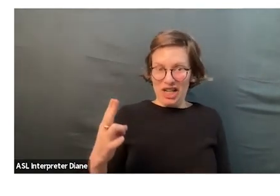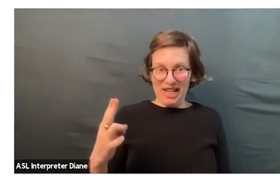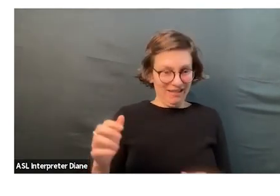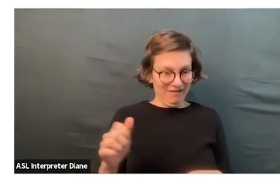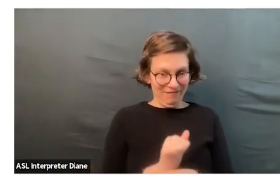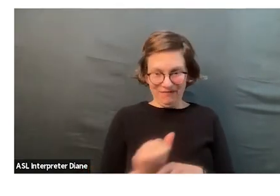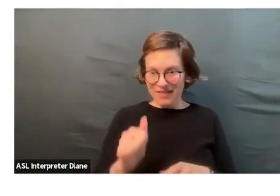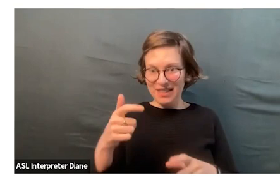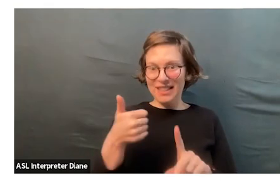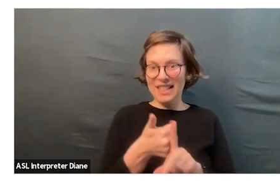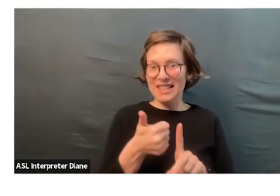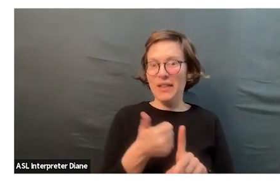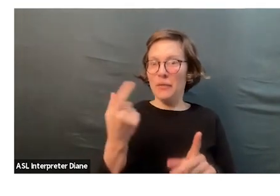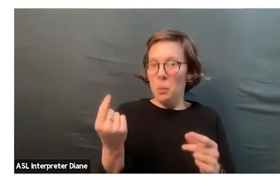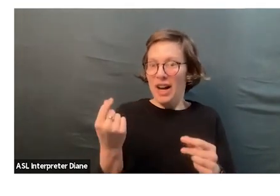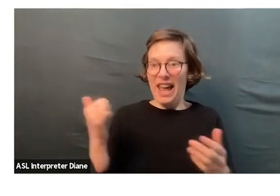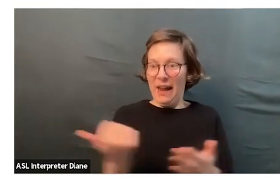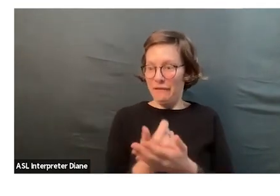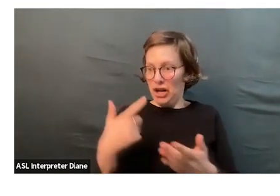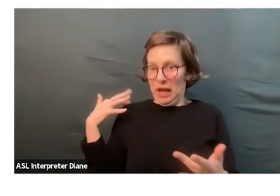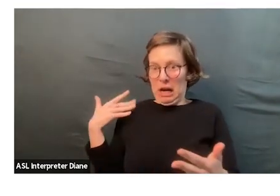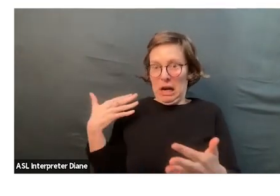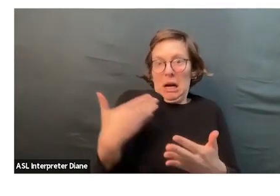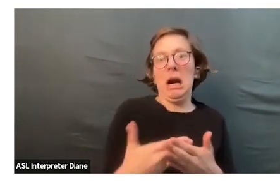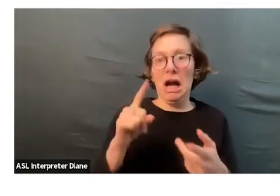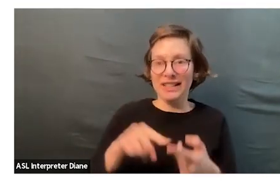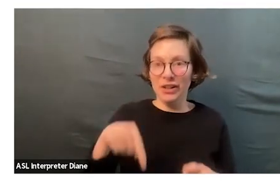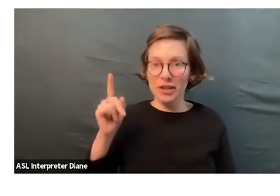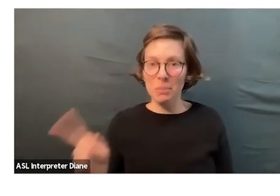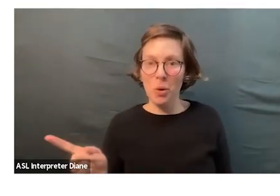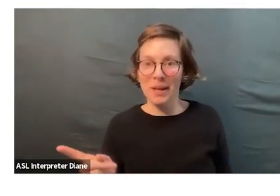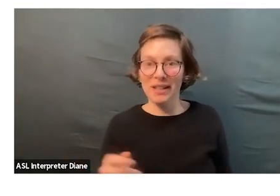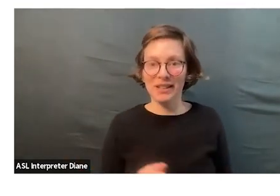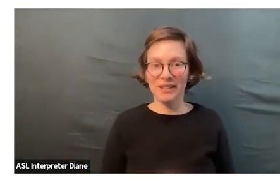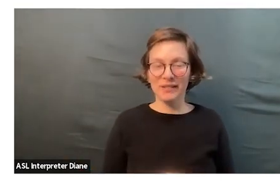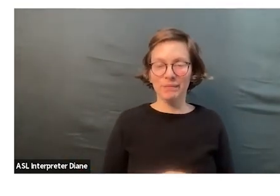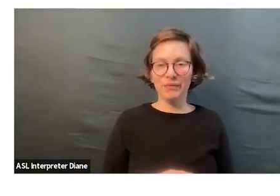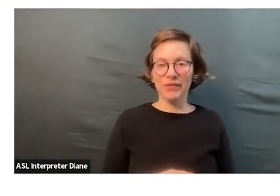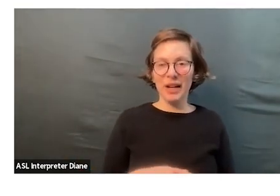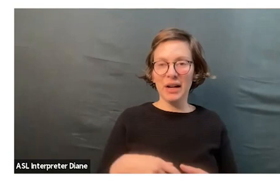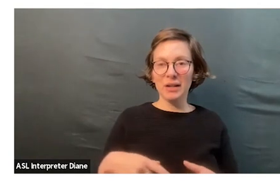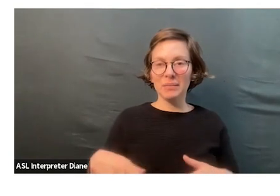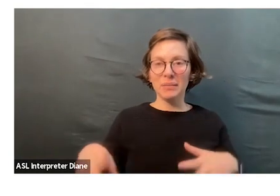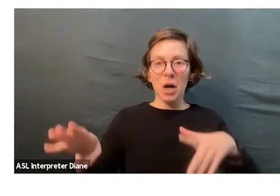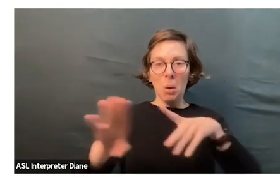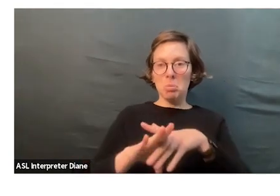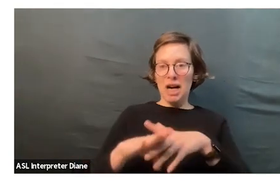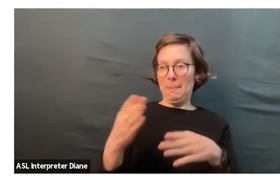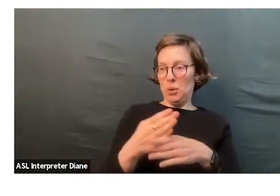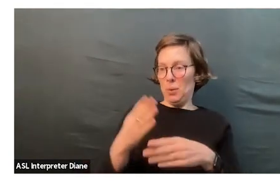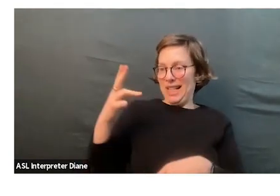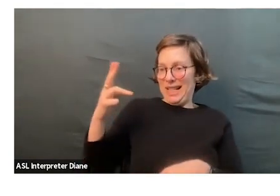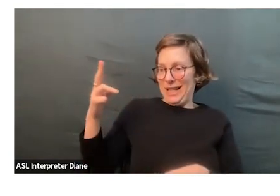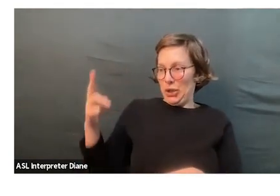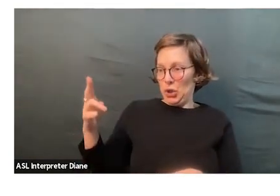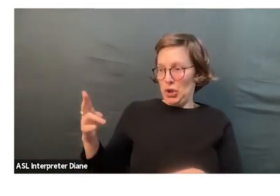anything that we can talk about our experience in relation to the history that is now building onto it. So just thinking of that history, it's not something, no matter